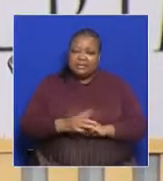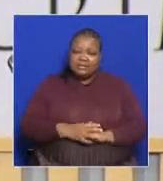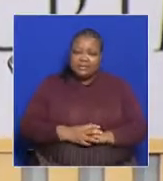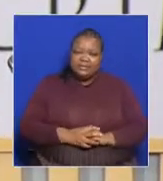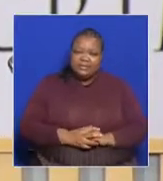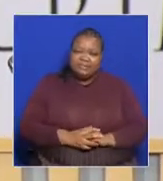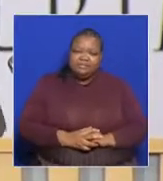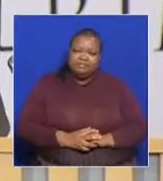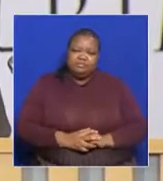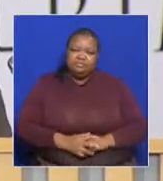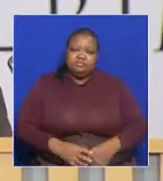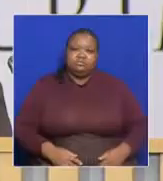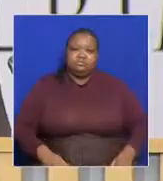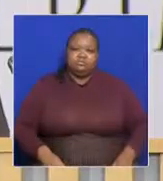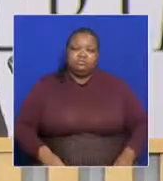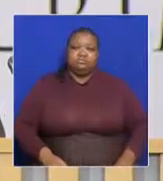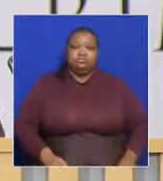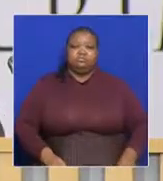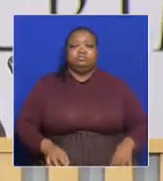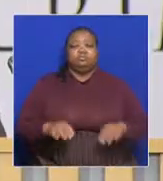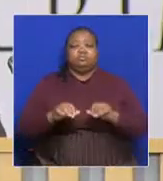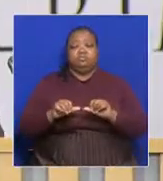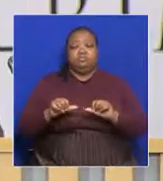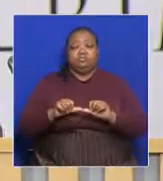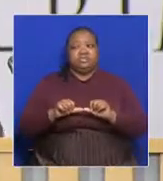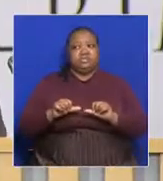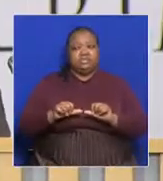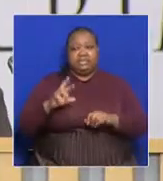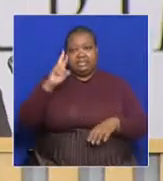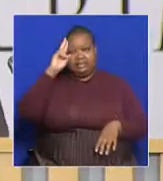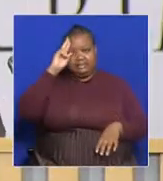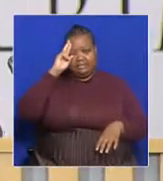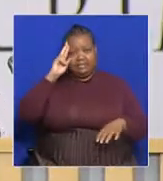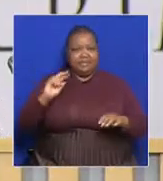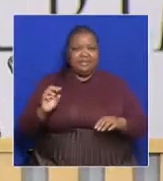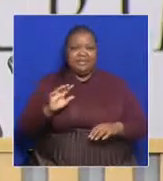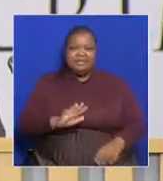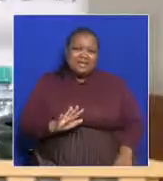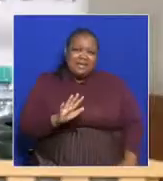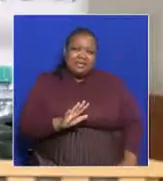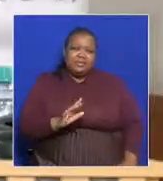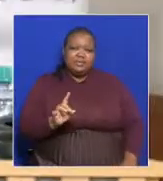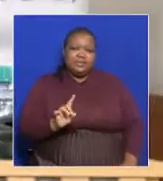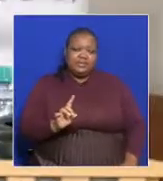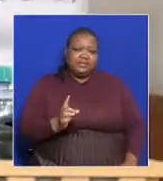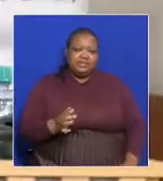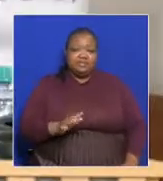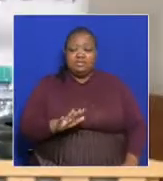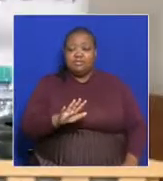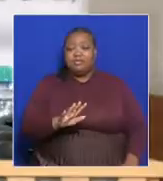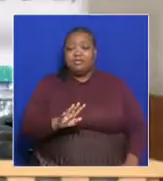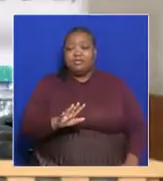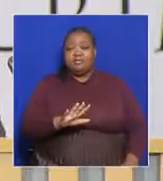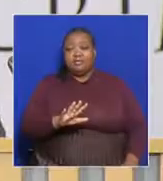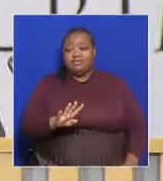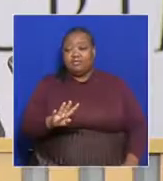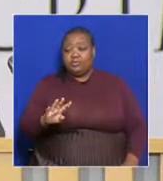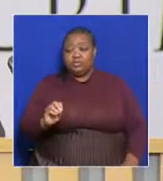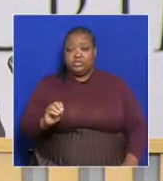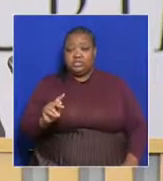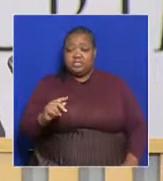The exact quantities, I can't recall offhand. Estimate, in this case, Yes, we we're keep saying looking at 540 tons. kg. We're Yeah, but looking at